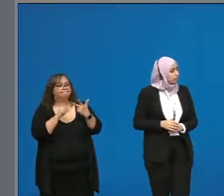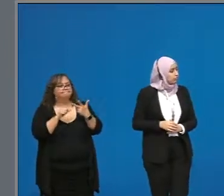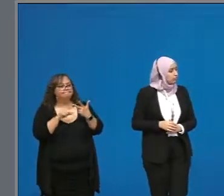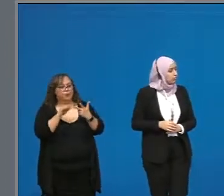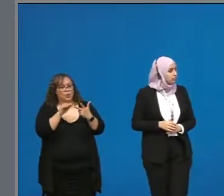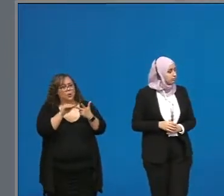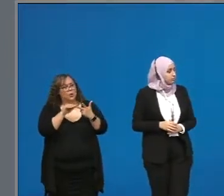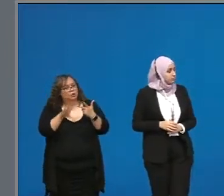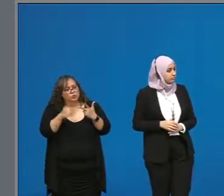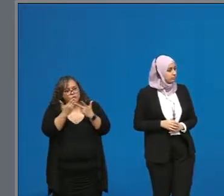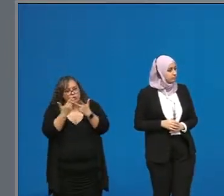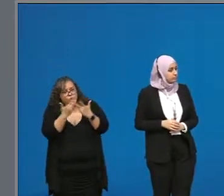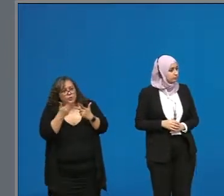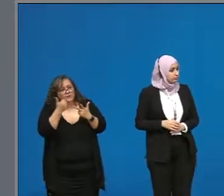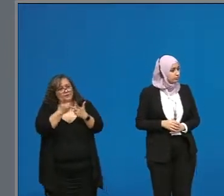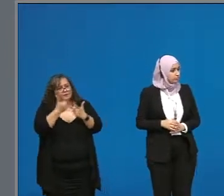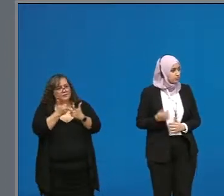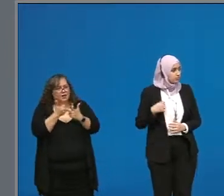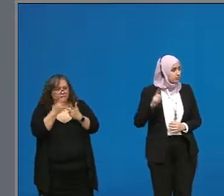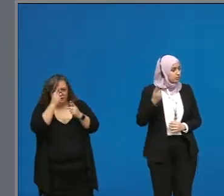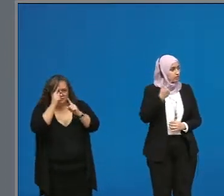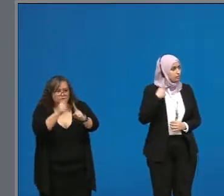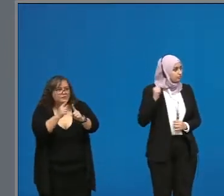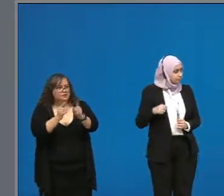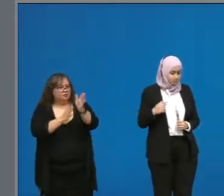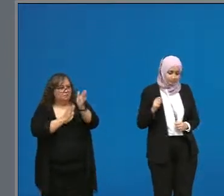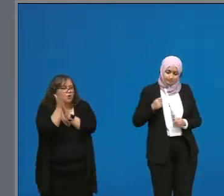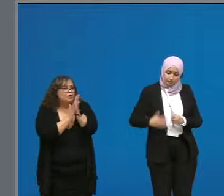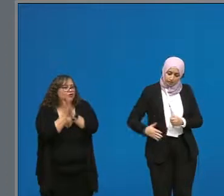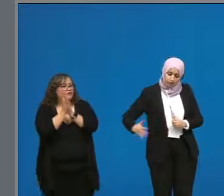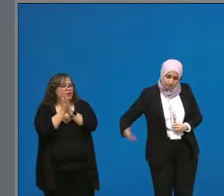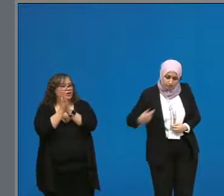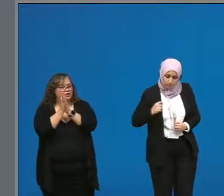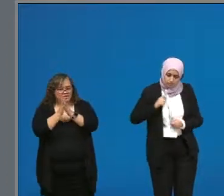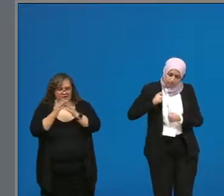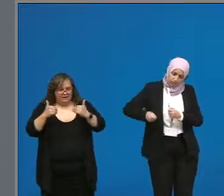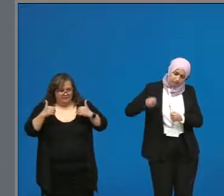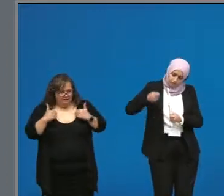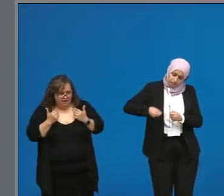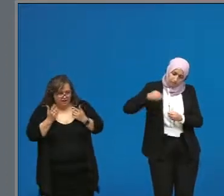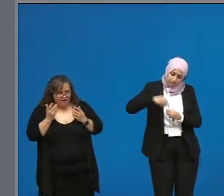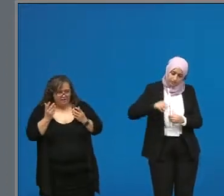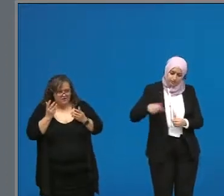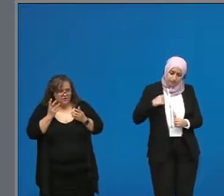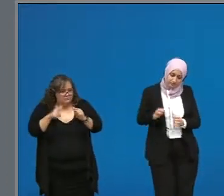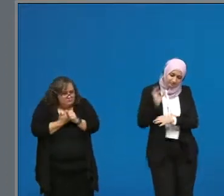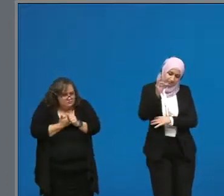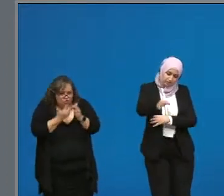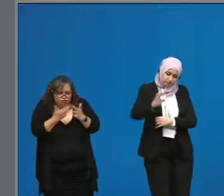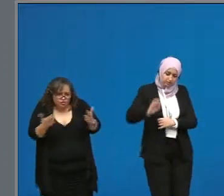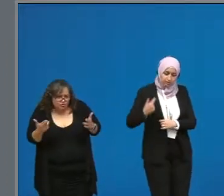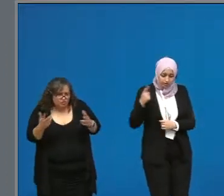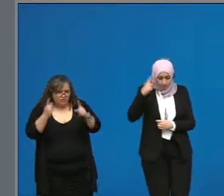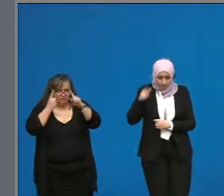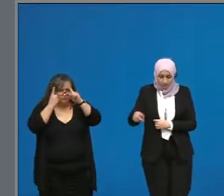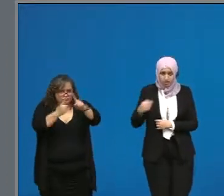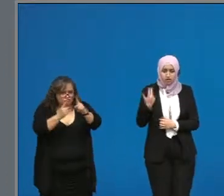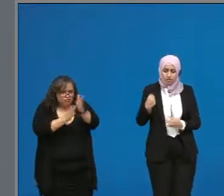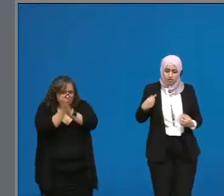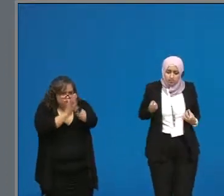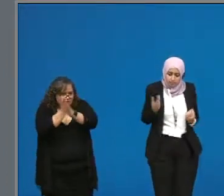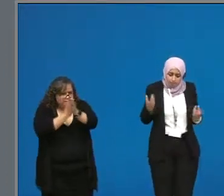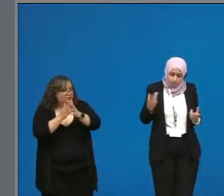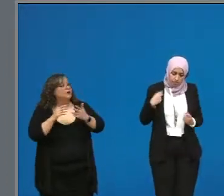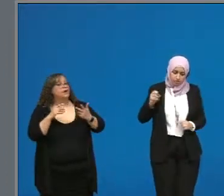and motivated, students that are resourceful and knowledgeable, students that are strategic and goal-directed. Now, why do I mention these